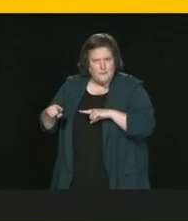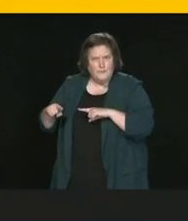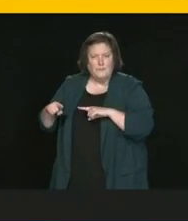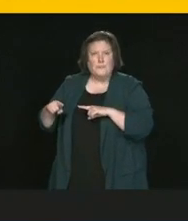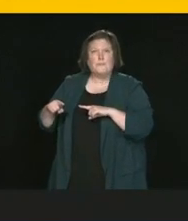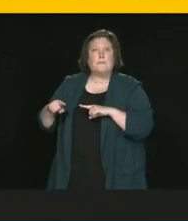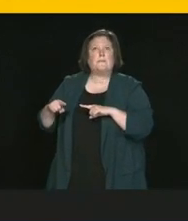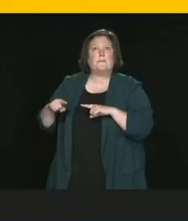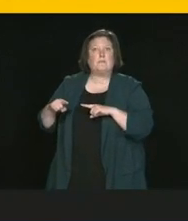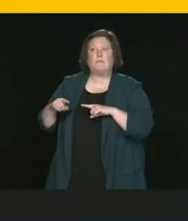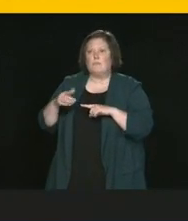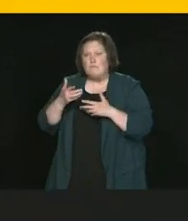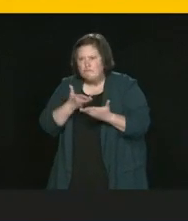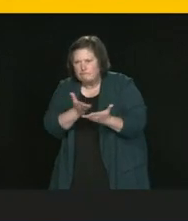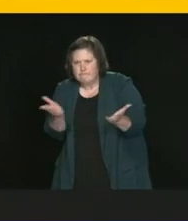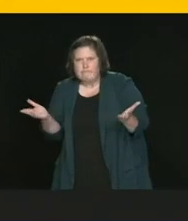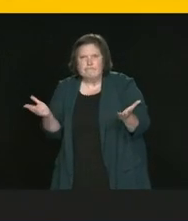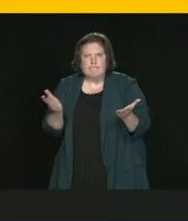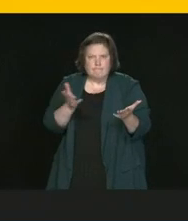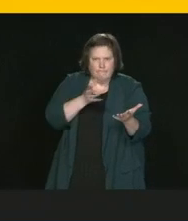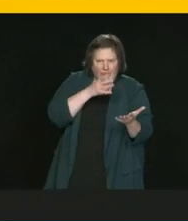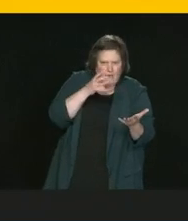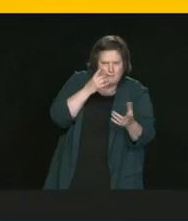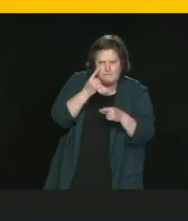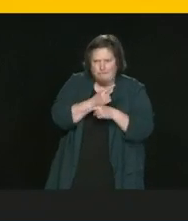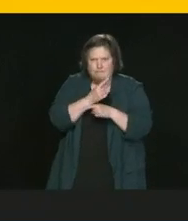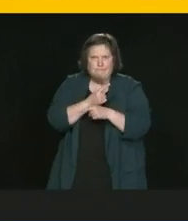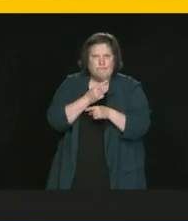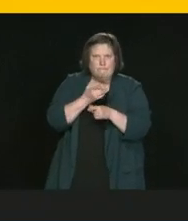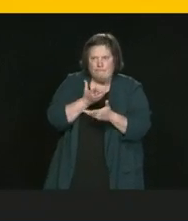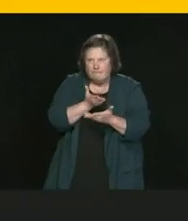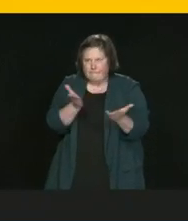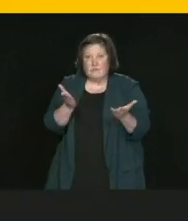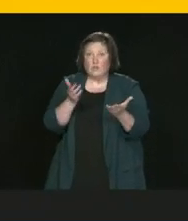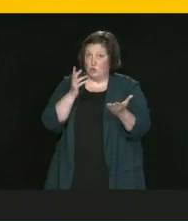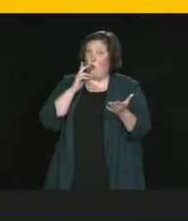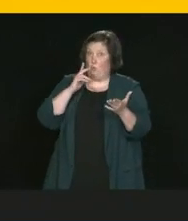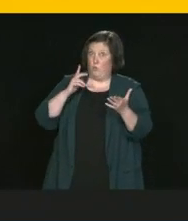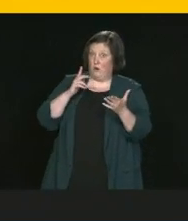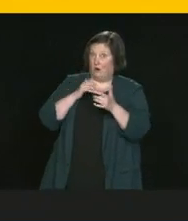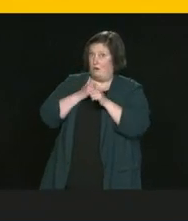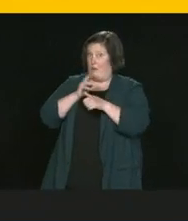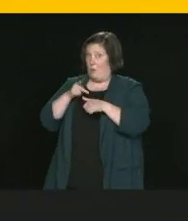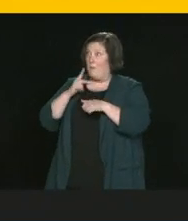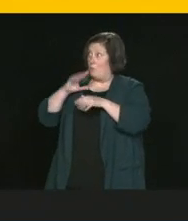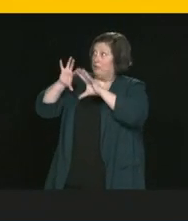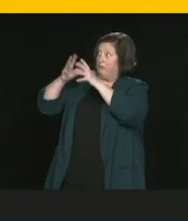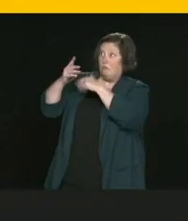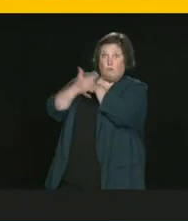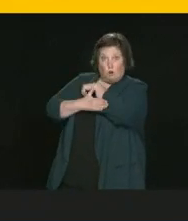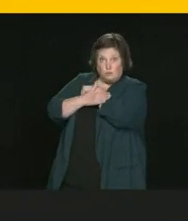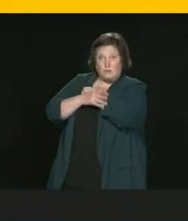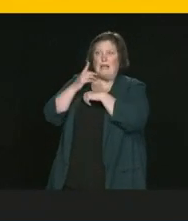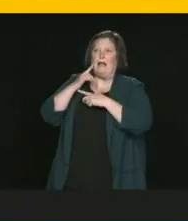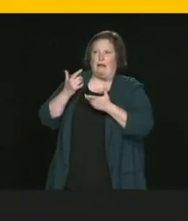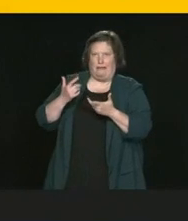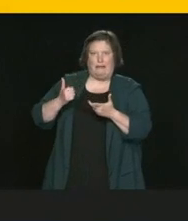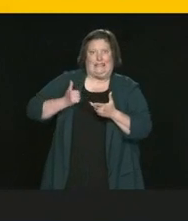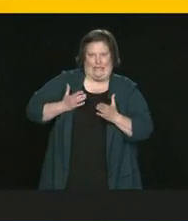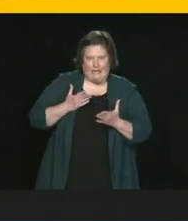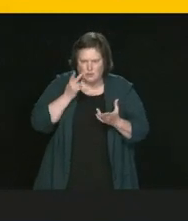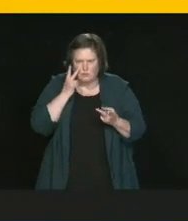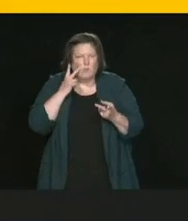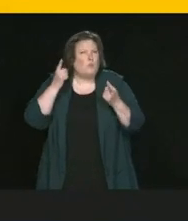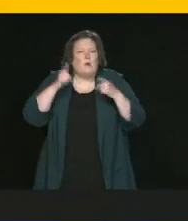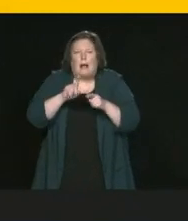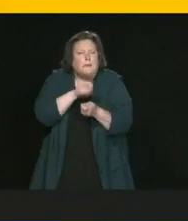make sure that we're following up, not just with our partners around the world, but with Canadians to ensure that we know what happened